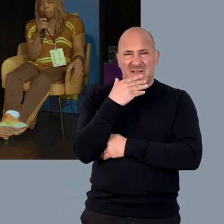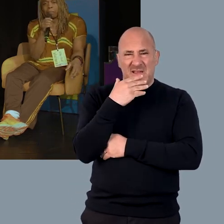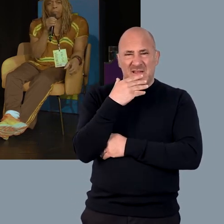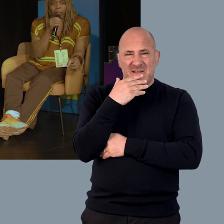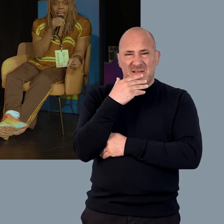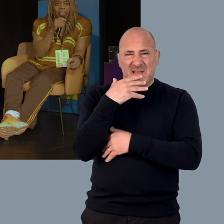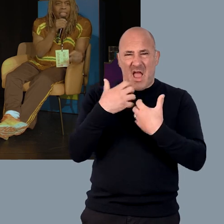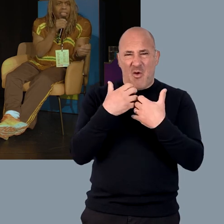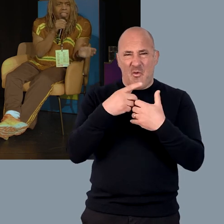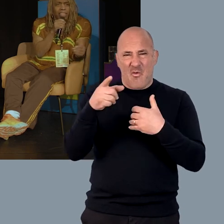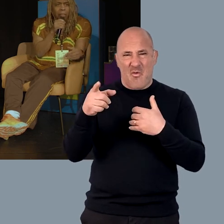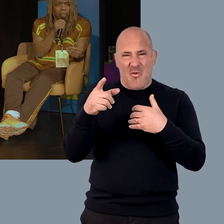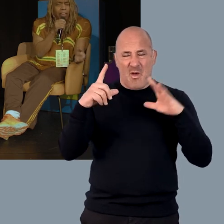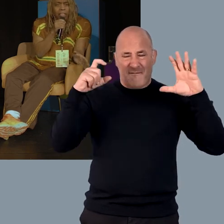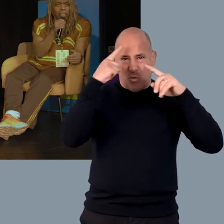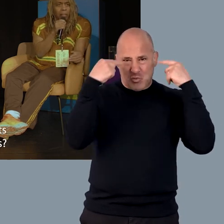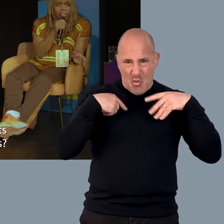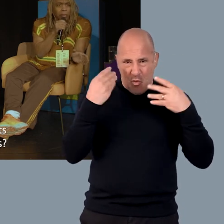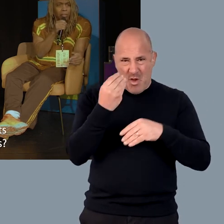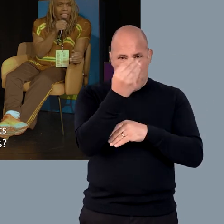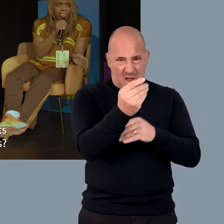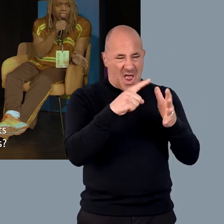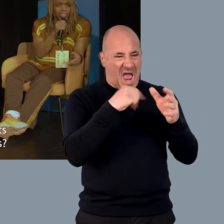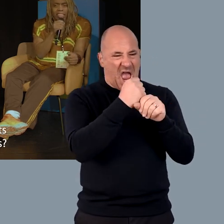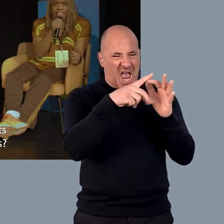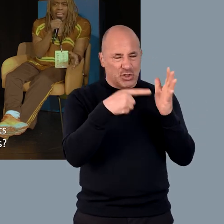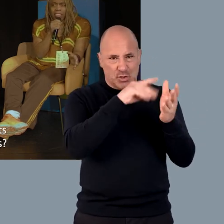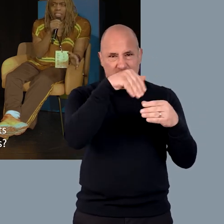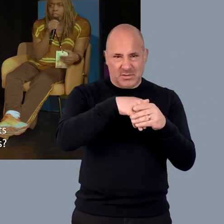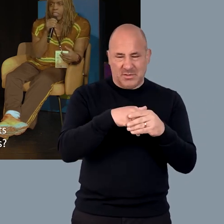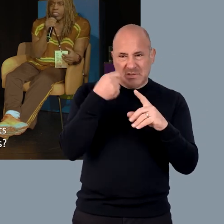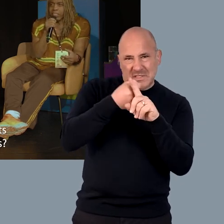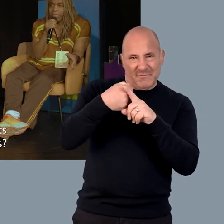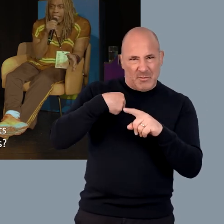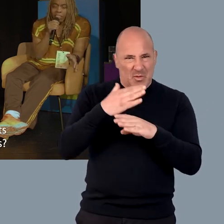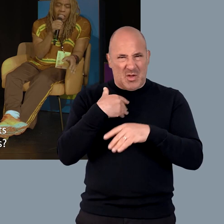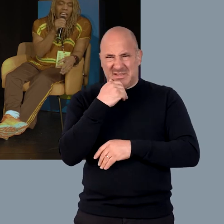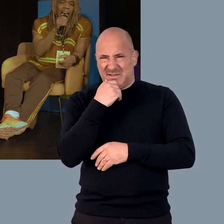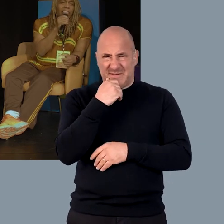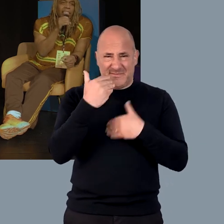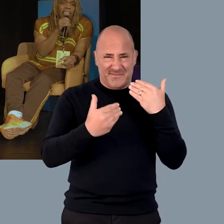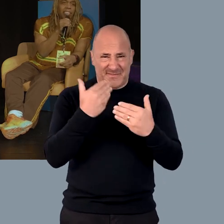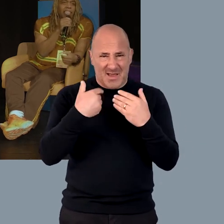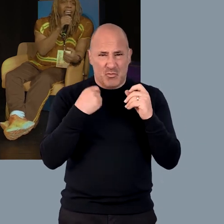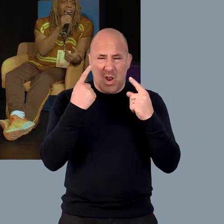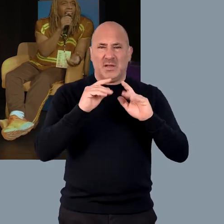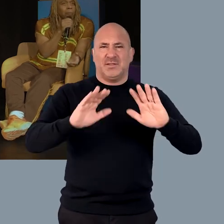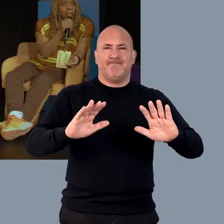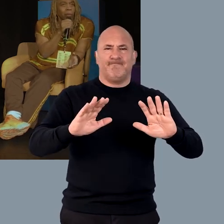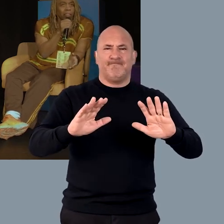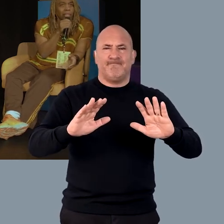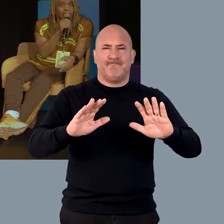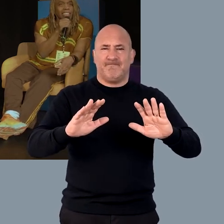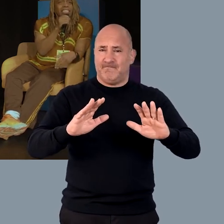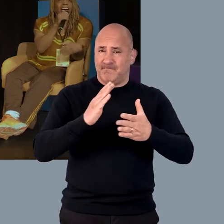And, um, and I started to think, well, I, you know, how do you do the headshots and get an agent and all of those things? And then I